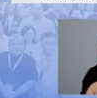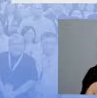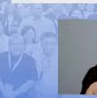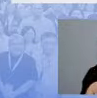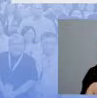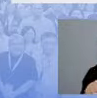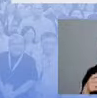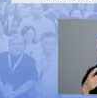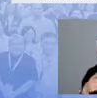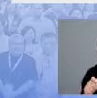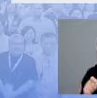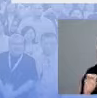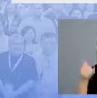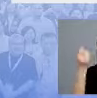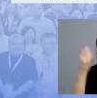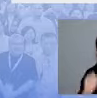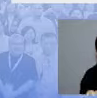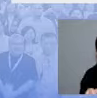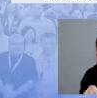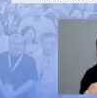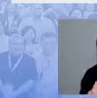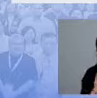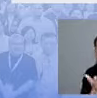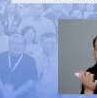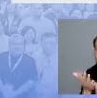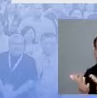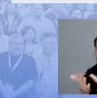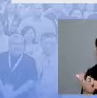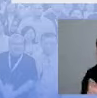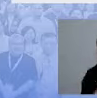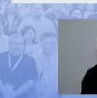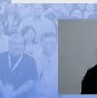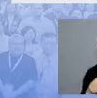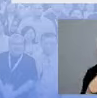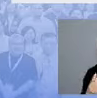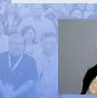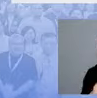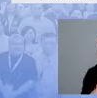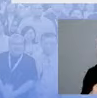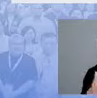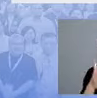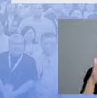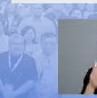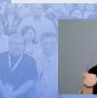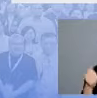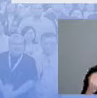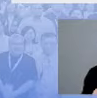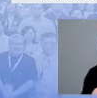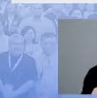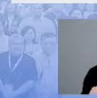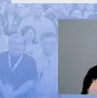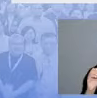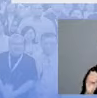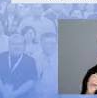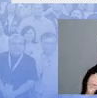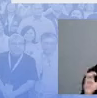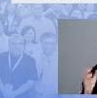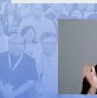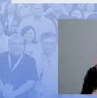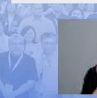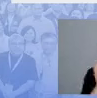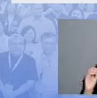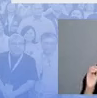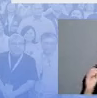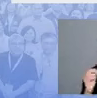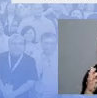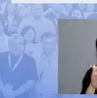it up, the issue. So in the discussion, we actually able to solve the tax issues where we also educate the community on the taxation